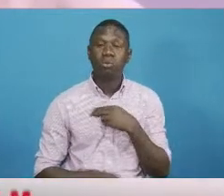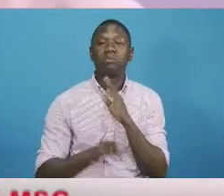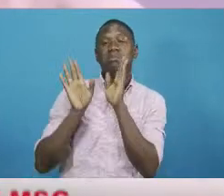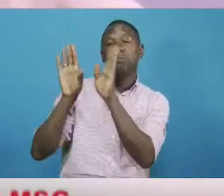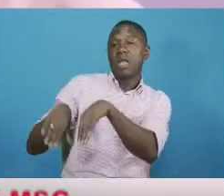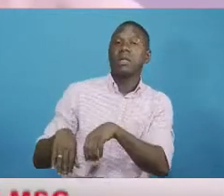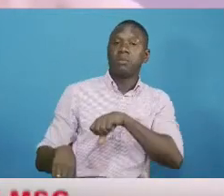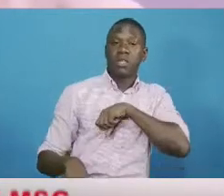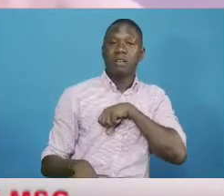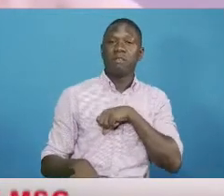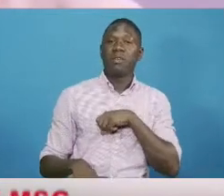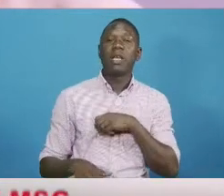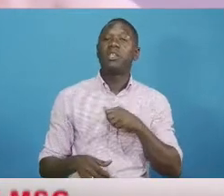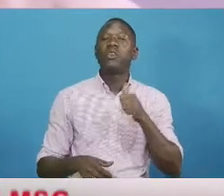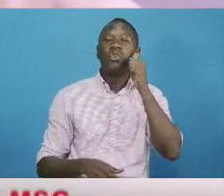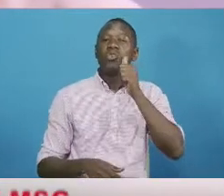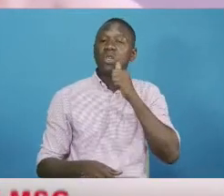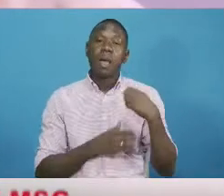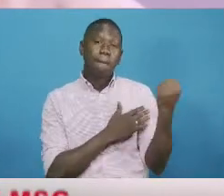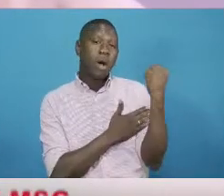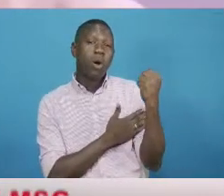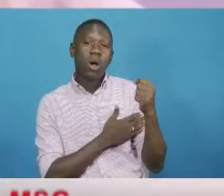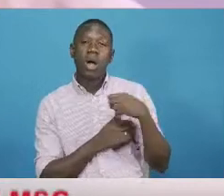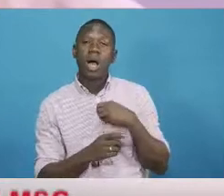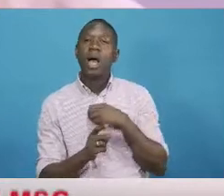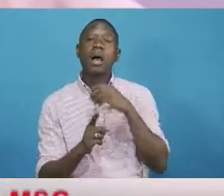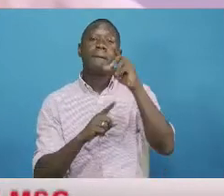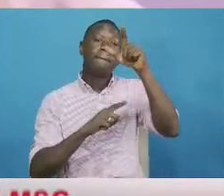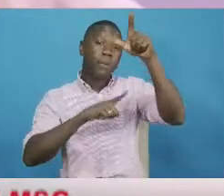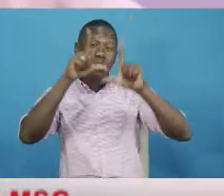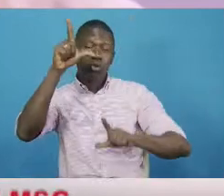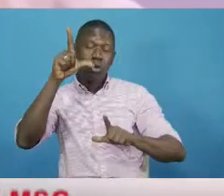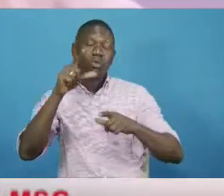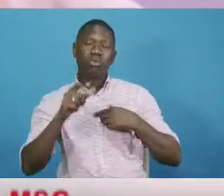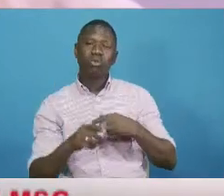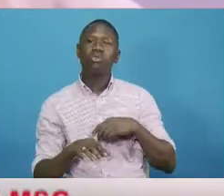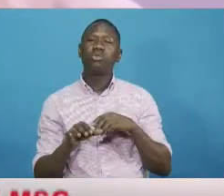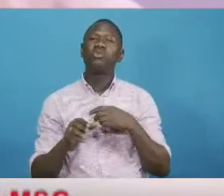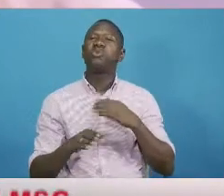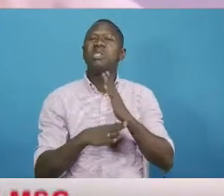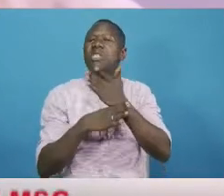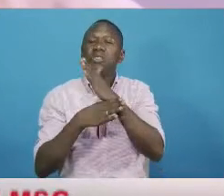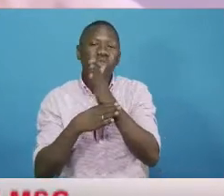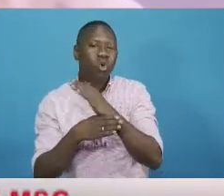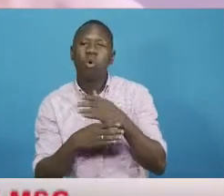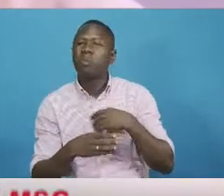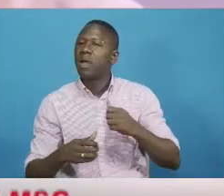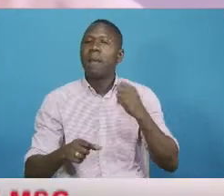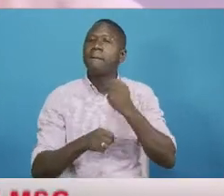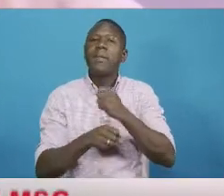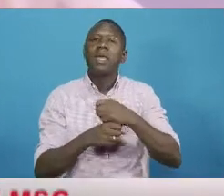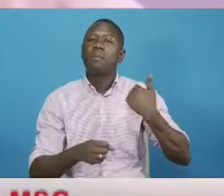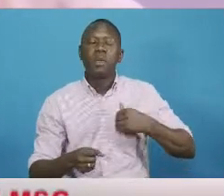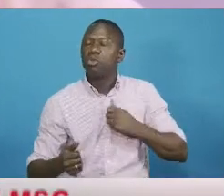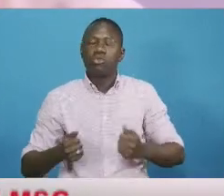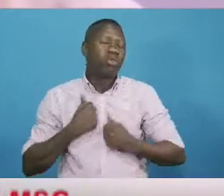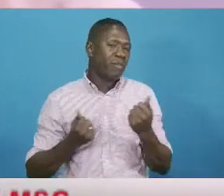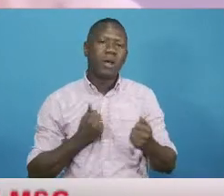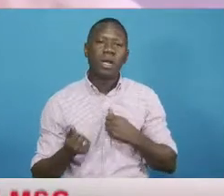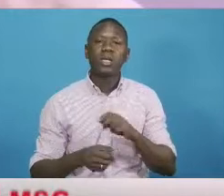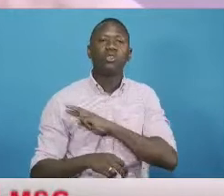and misused their power and position to inflict pain and suffering on others instead of obeying